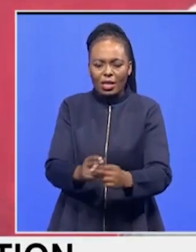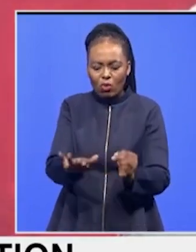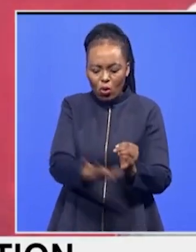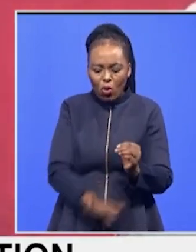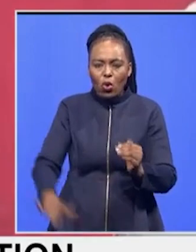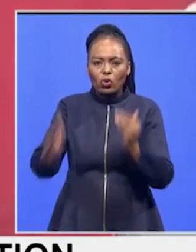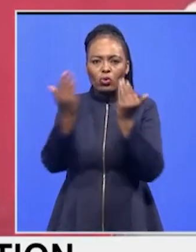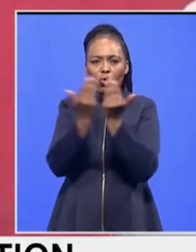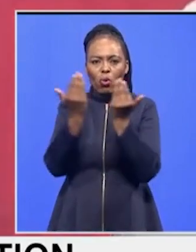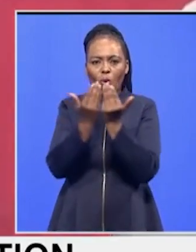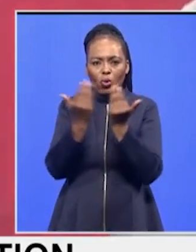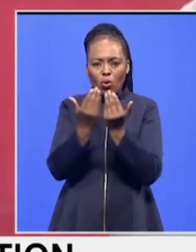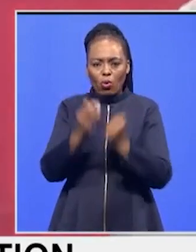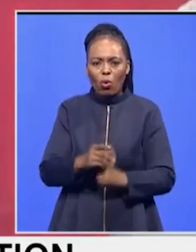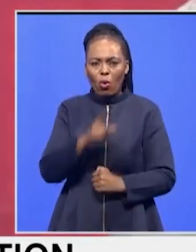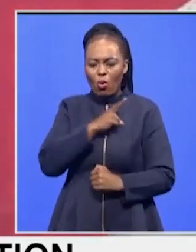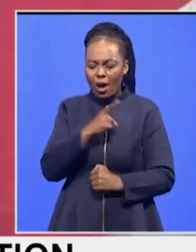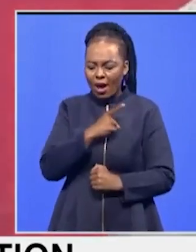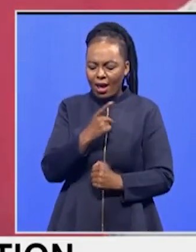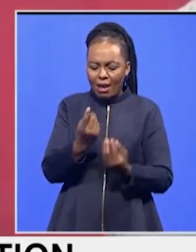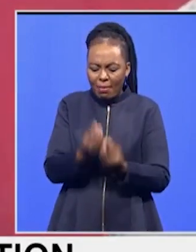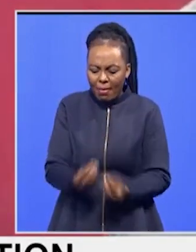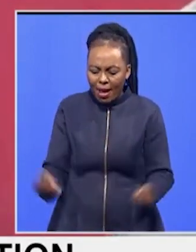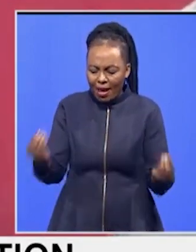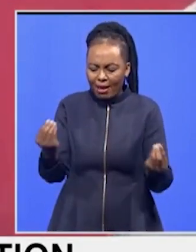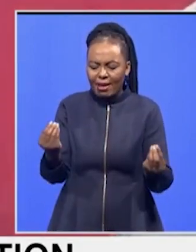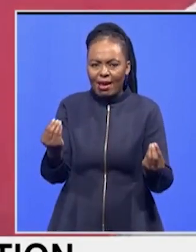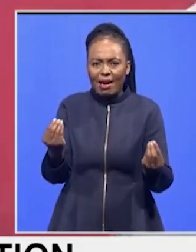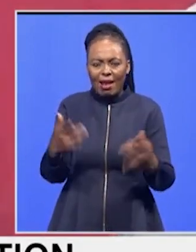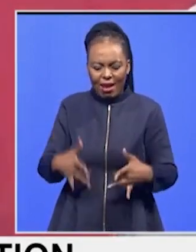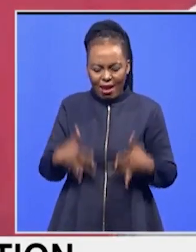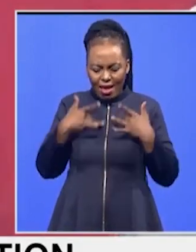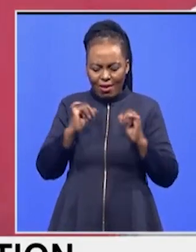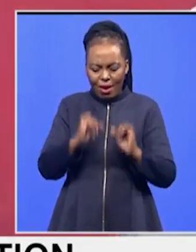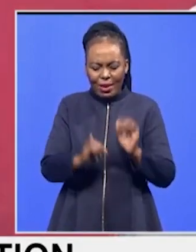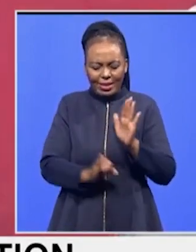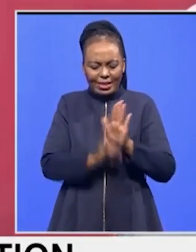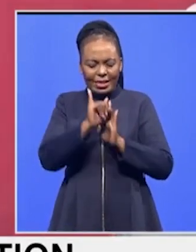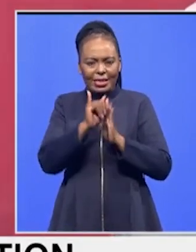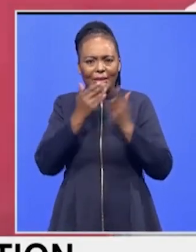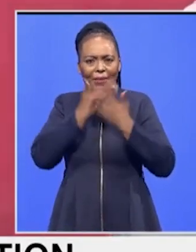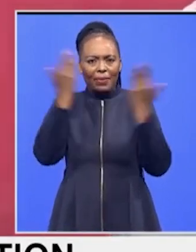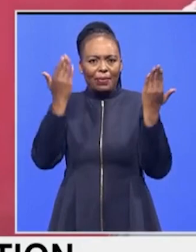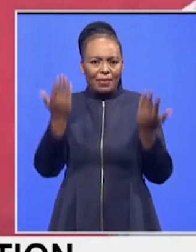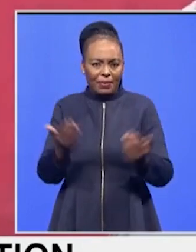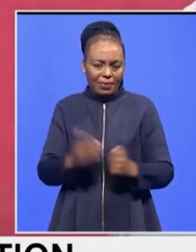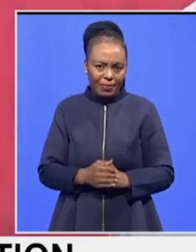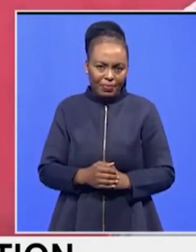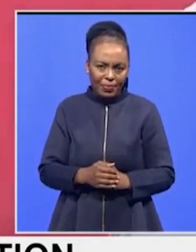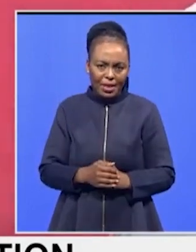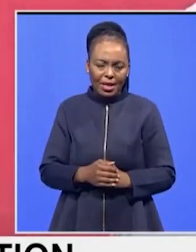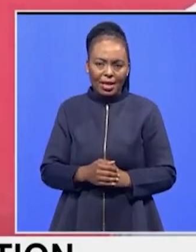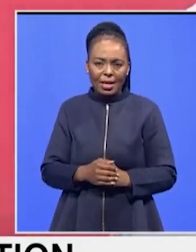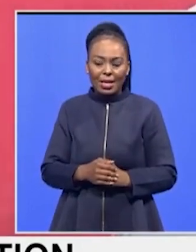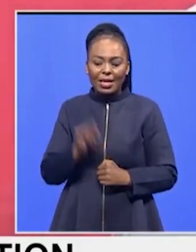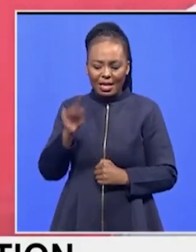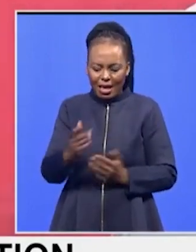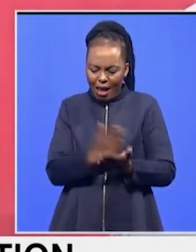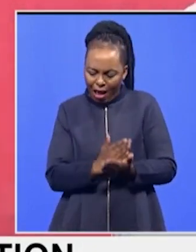our children have to face. And then we can rid our schools of these deadly facilities once and for